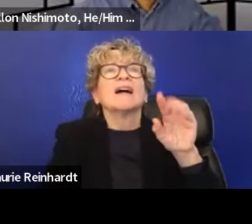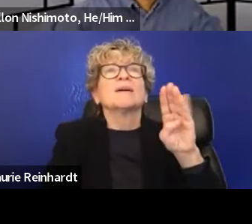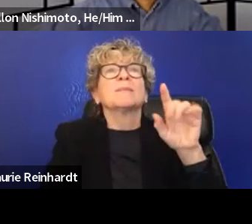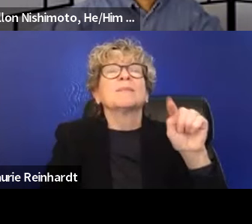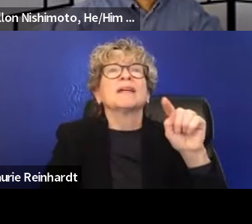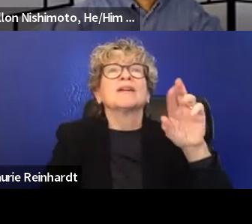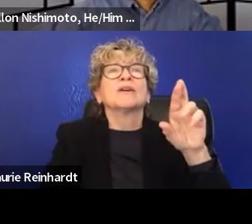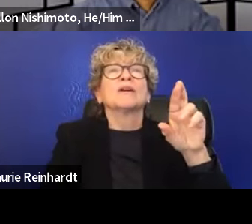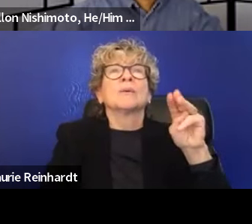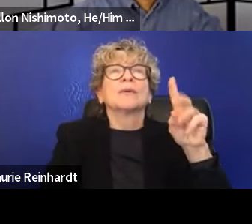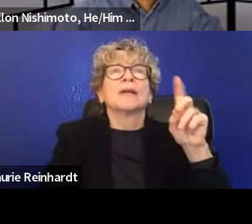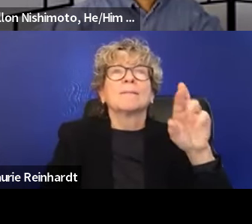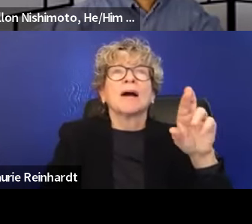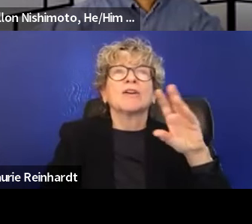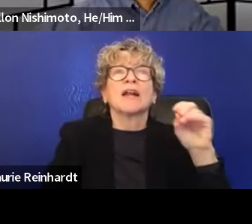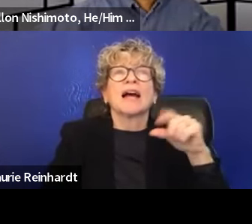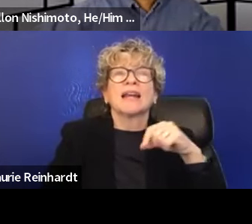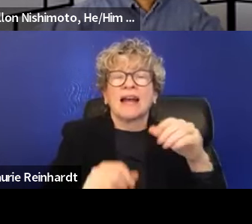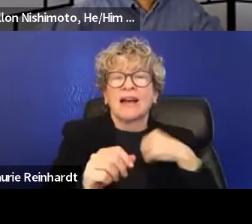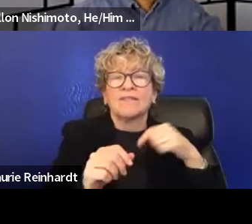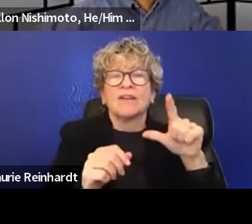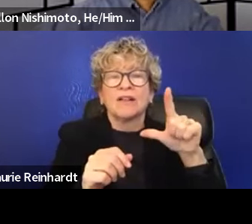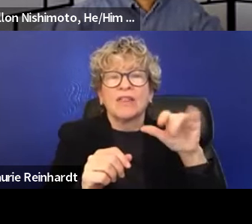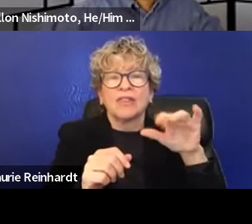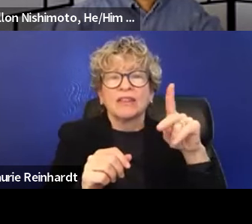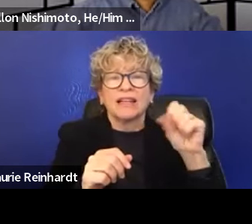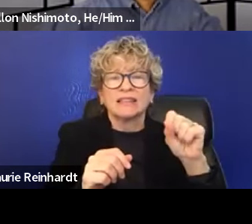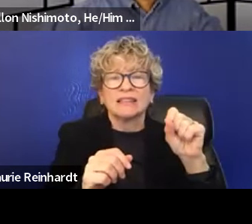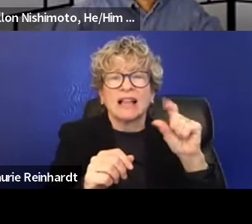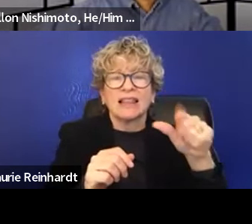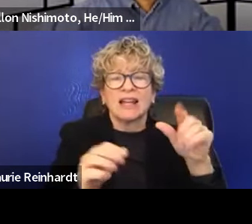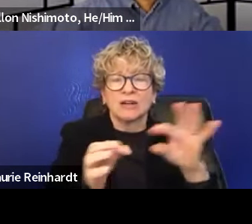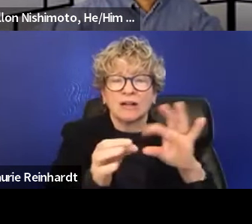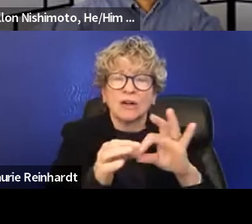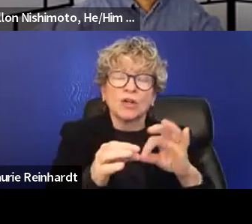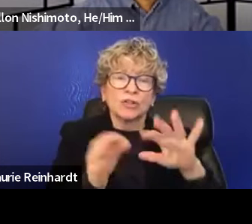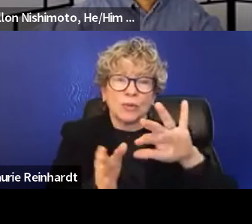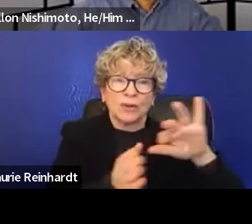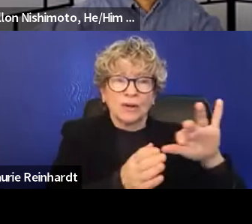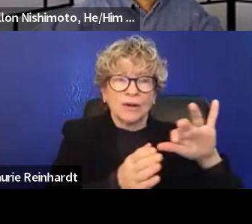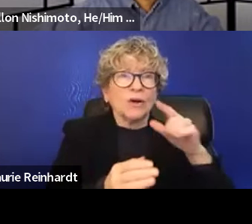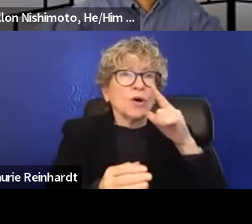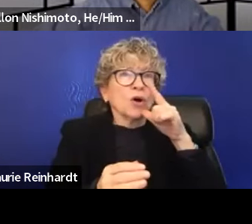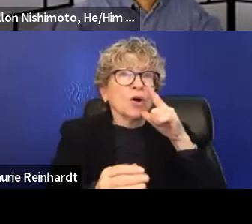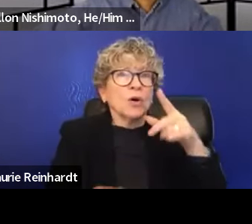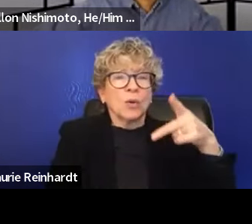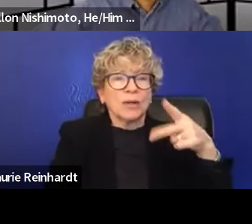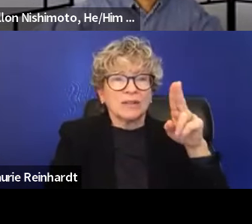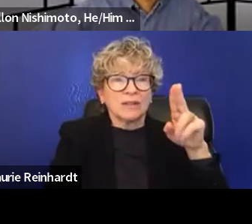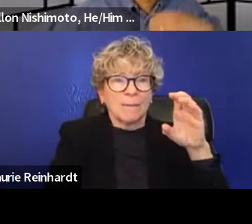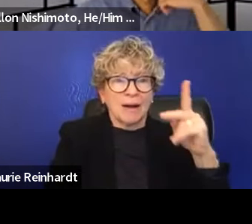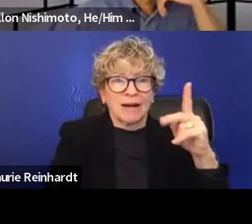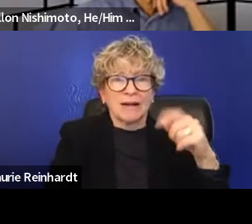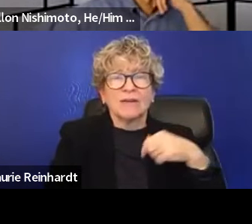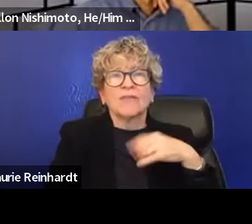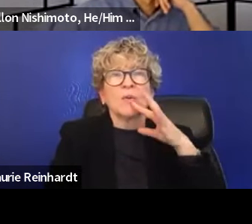bit.ly/reminderszine. Again, I will have links later. So, housekeeping aside, who is a Puck? Since we're here to